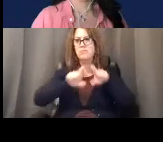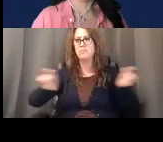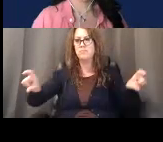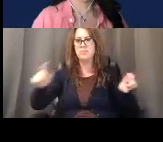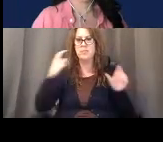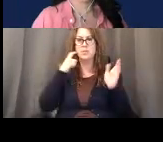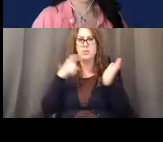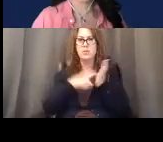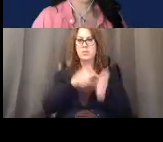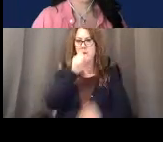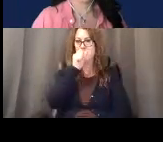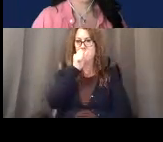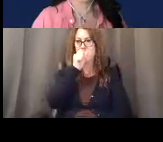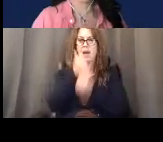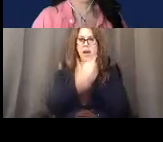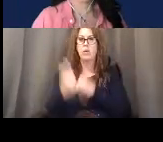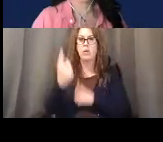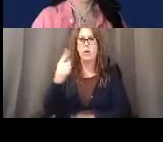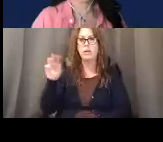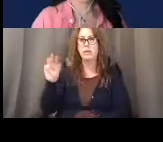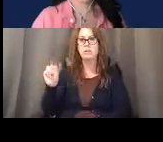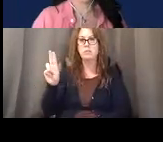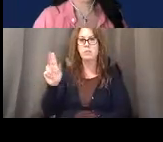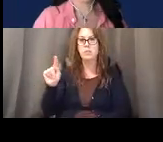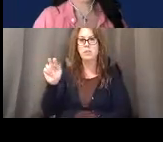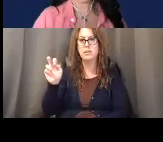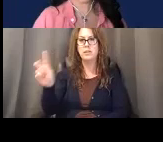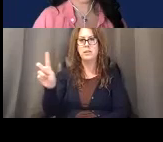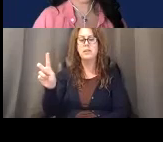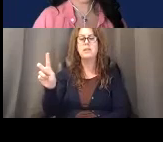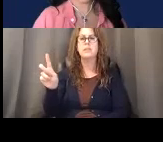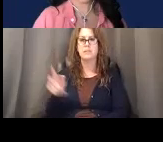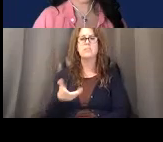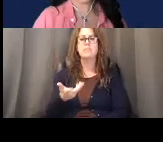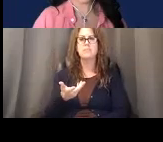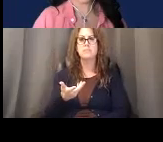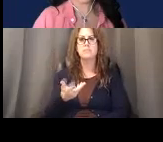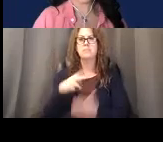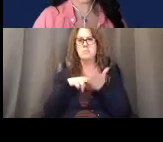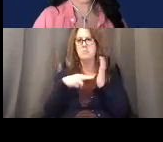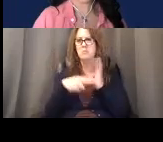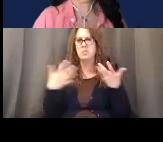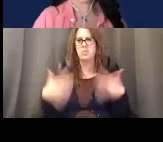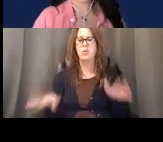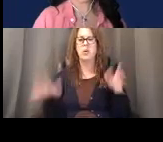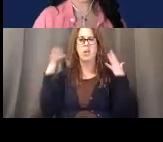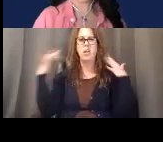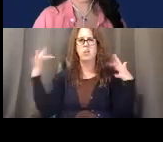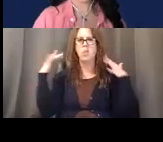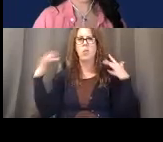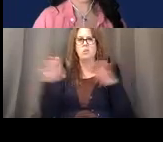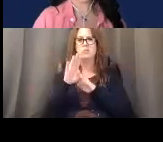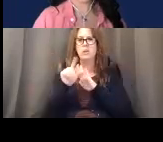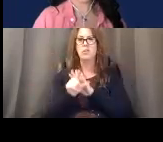microphone. Everyone is muted, and that is to allow us to really cut out any background noise. We will